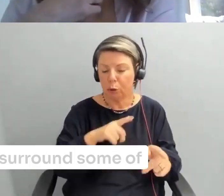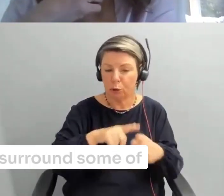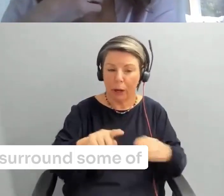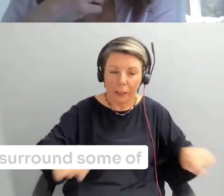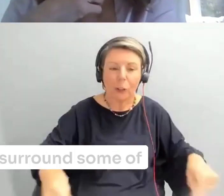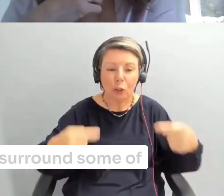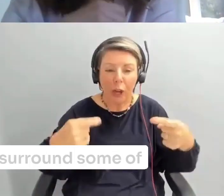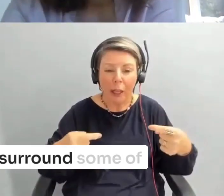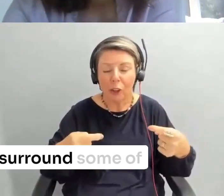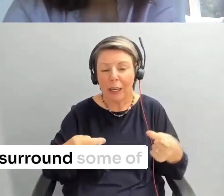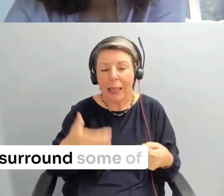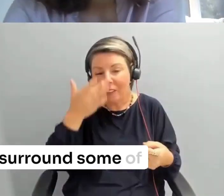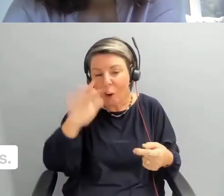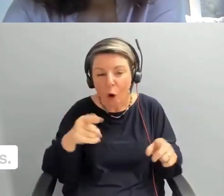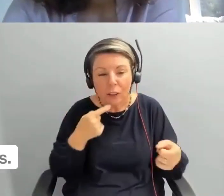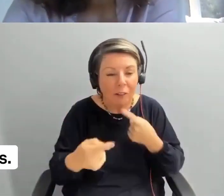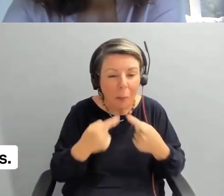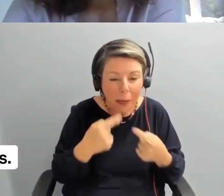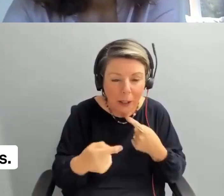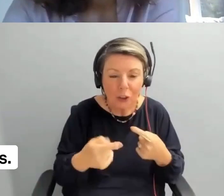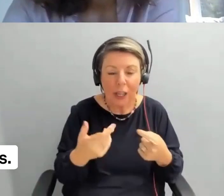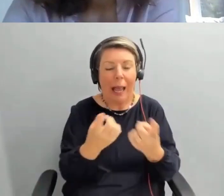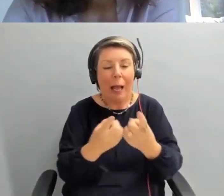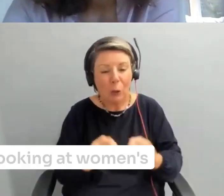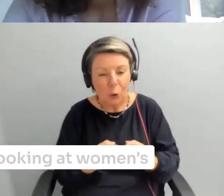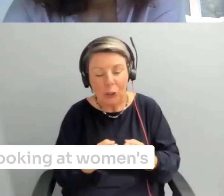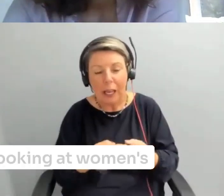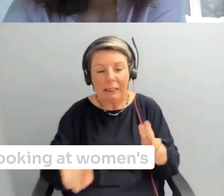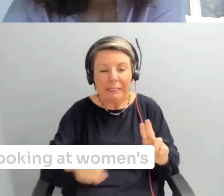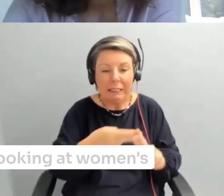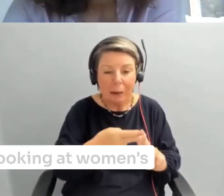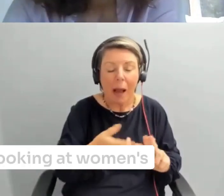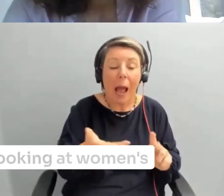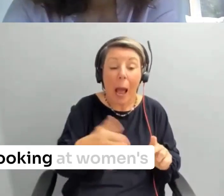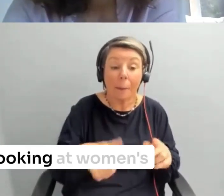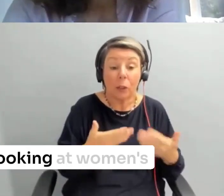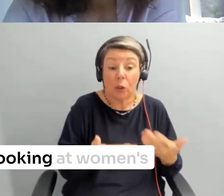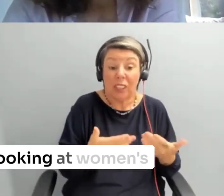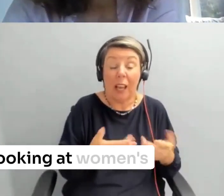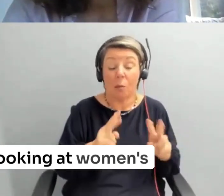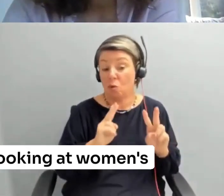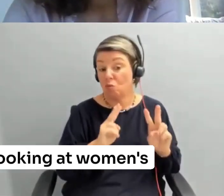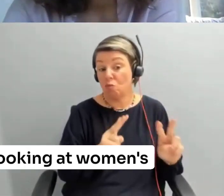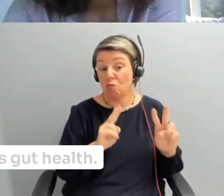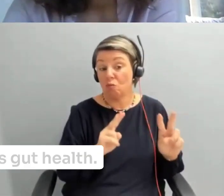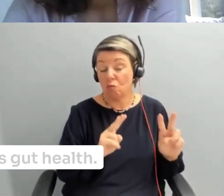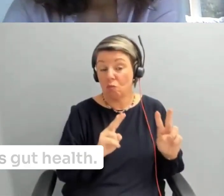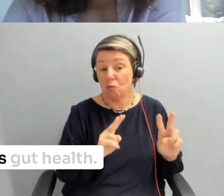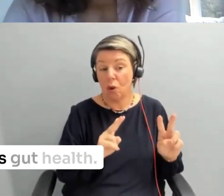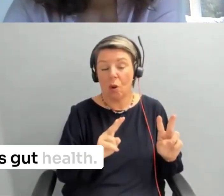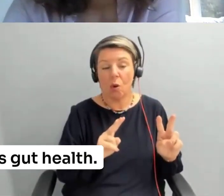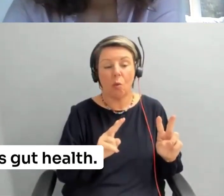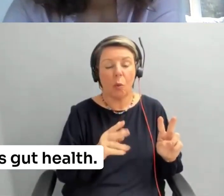myths and stigma that might surround some of these issues. So today we're going to be looking at women's bowel